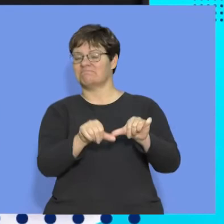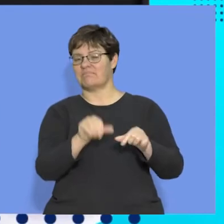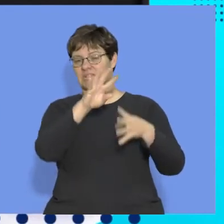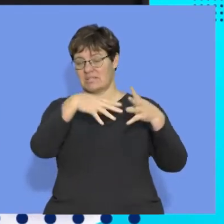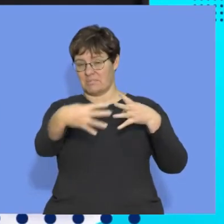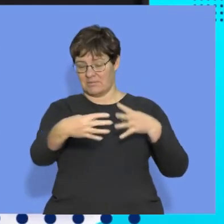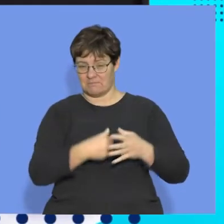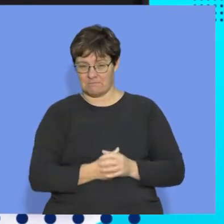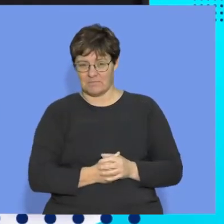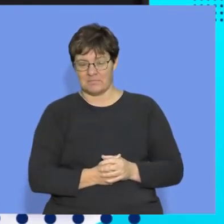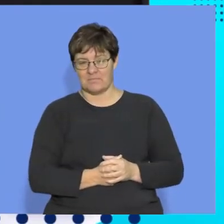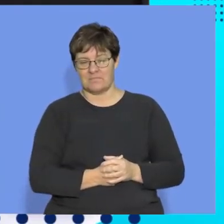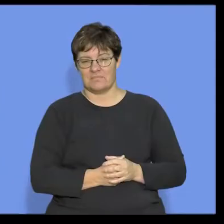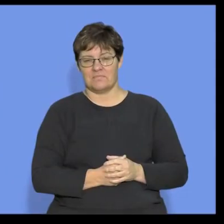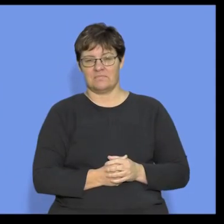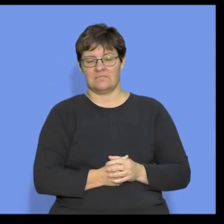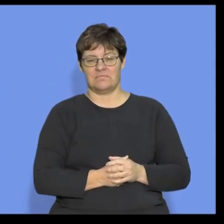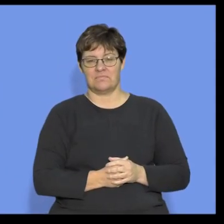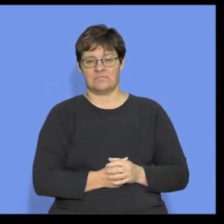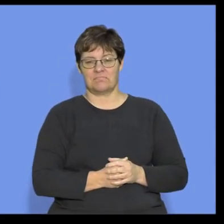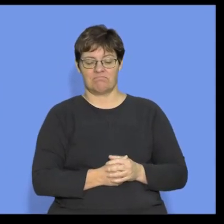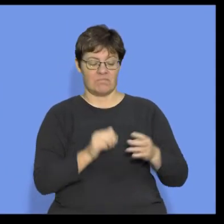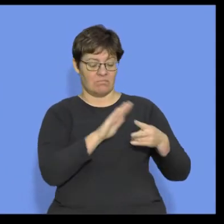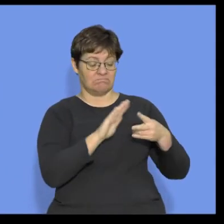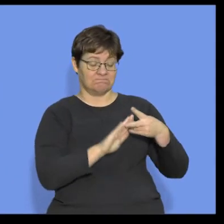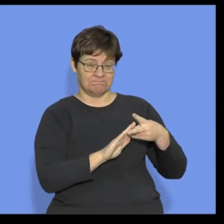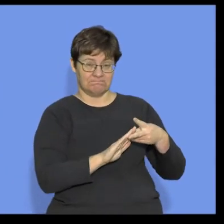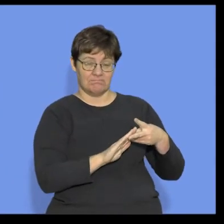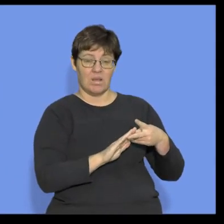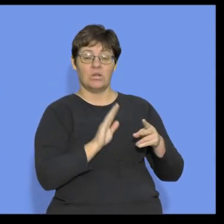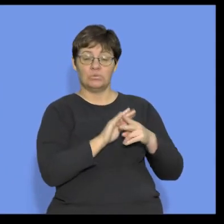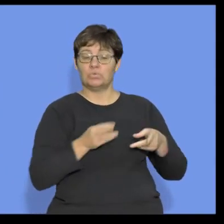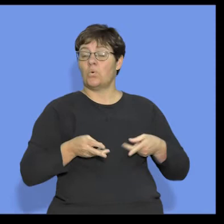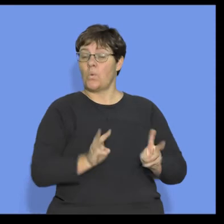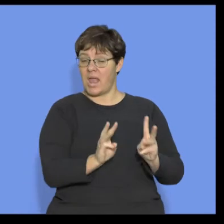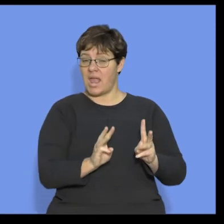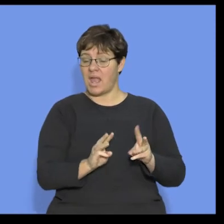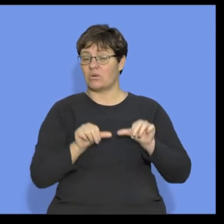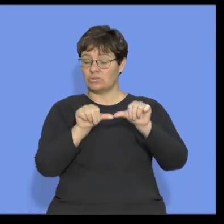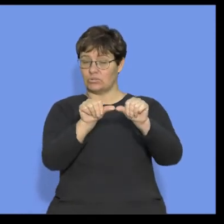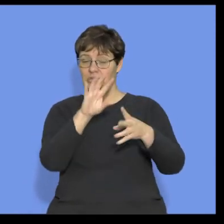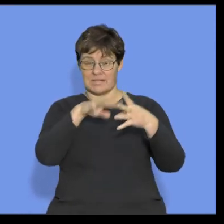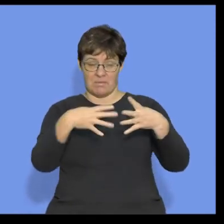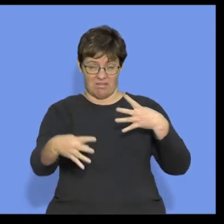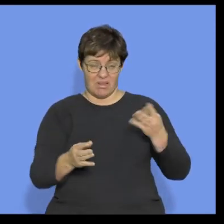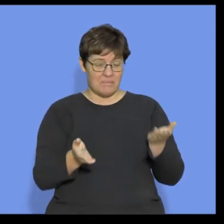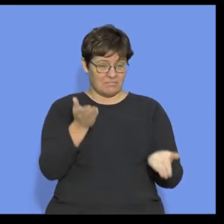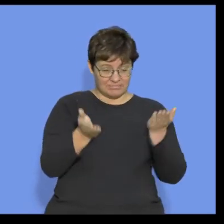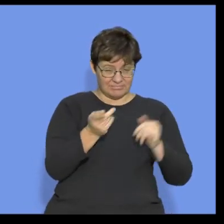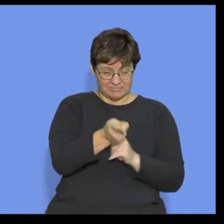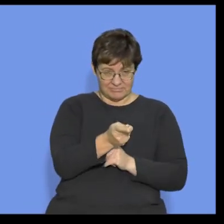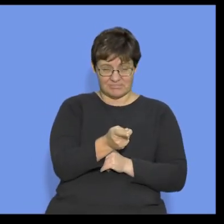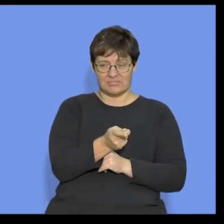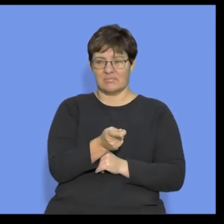table. So two-ways contingency table are especially helpful for figuring